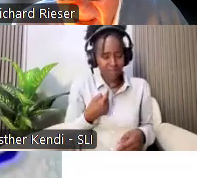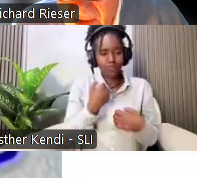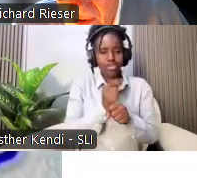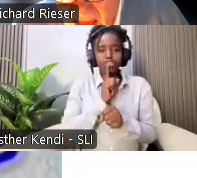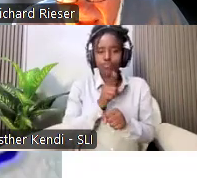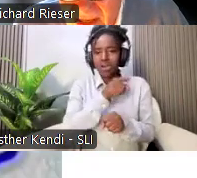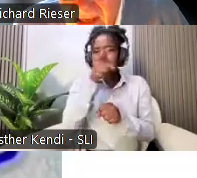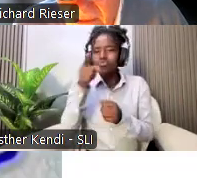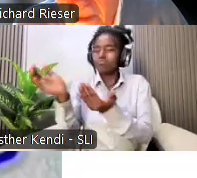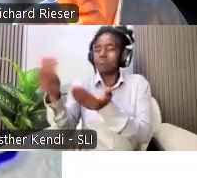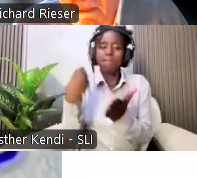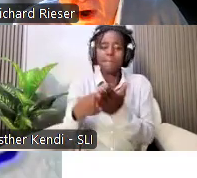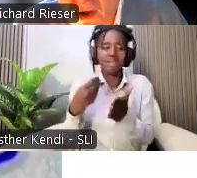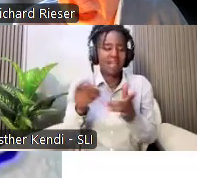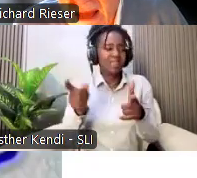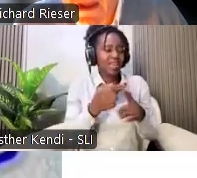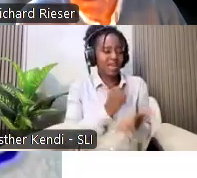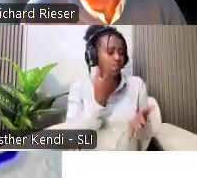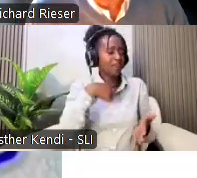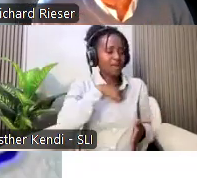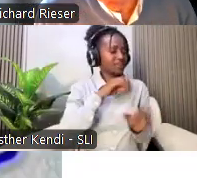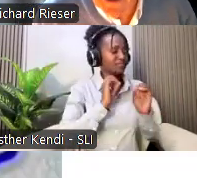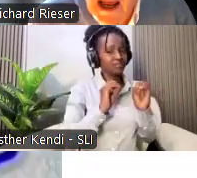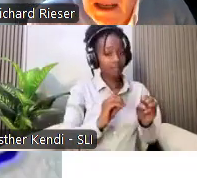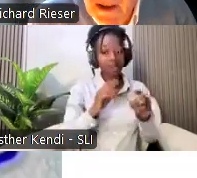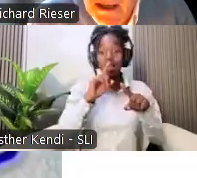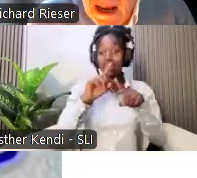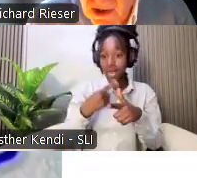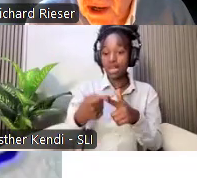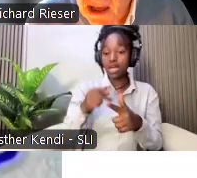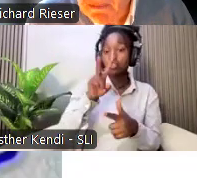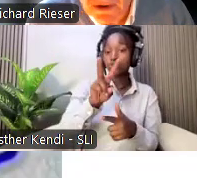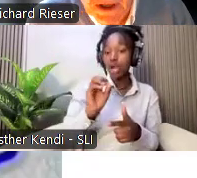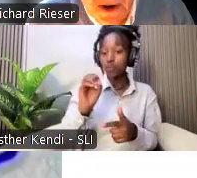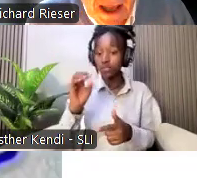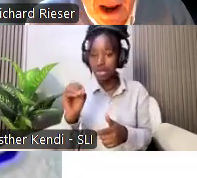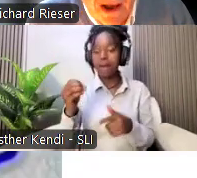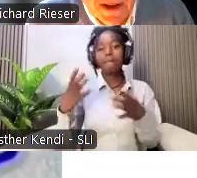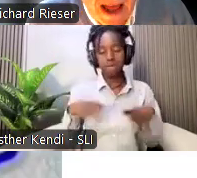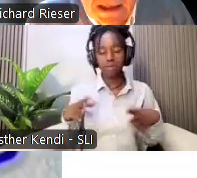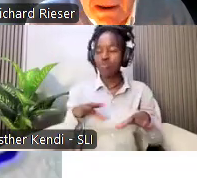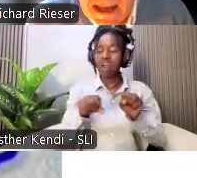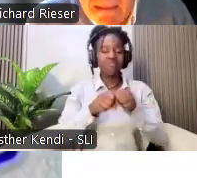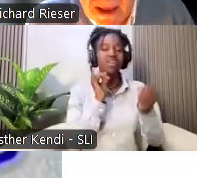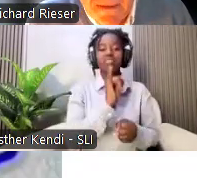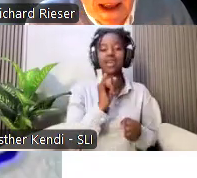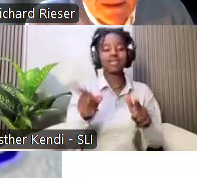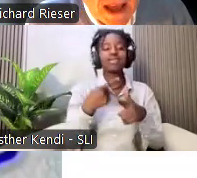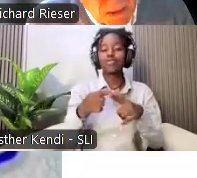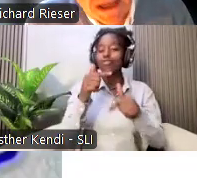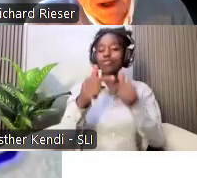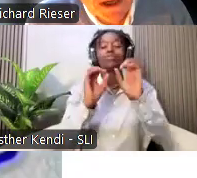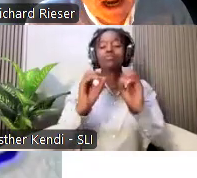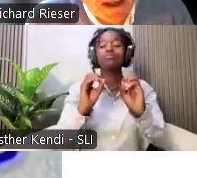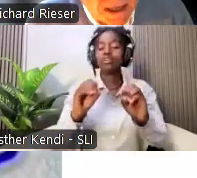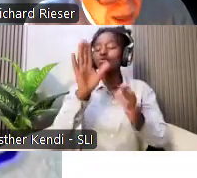And 2,000 disabled people blocked that. And ITV television never put it on again after that. So it can be effective. How